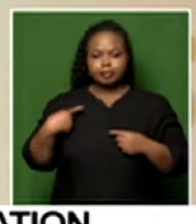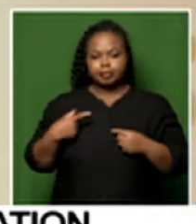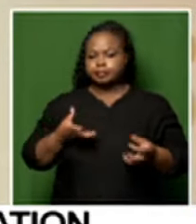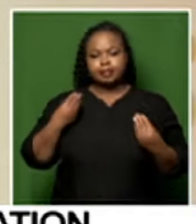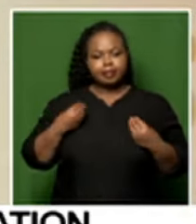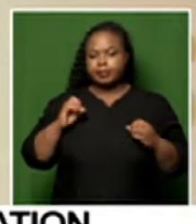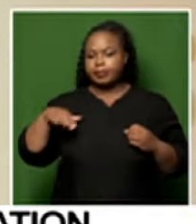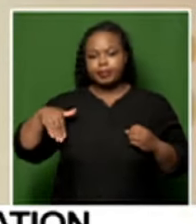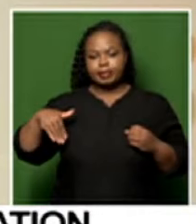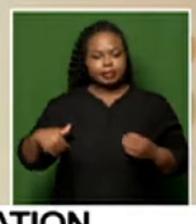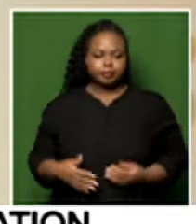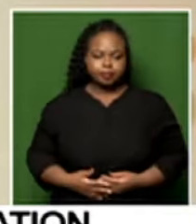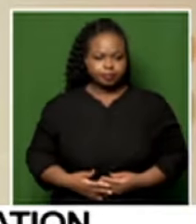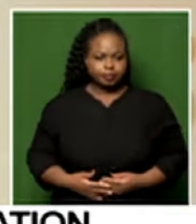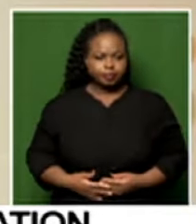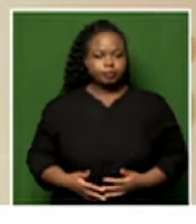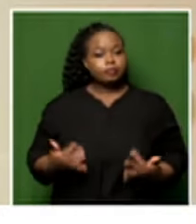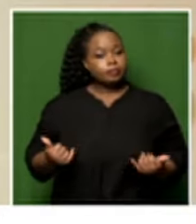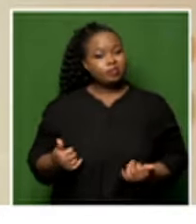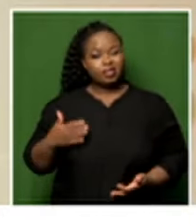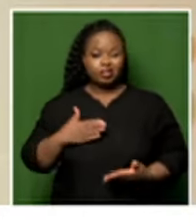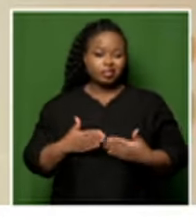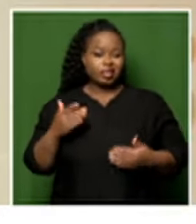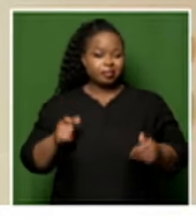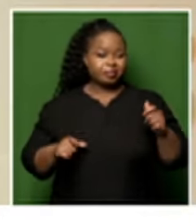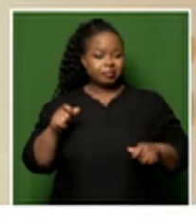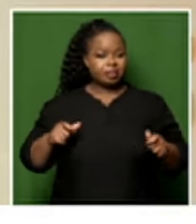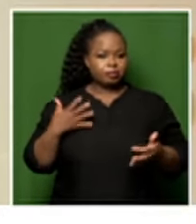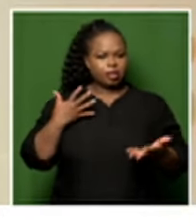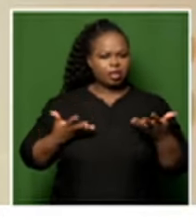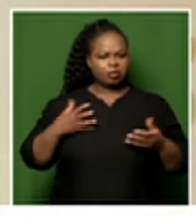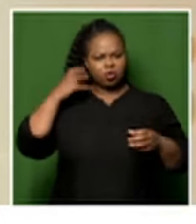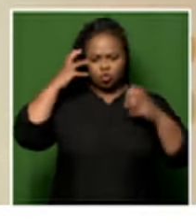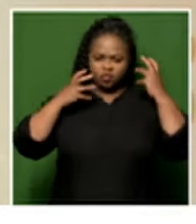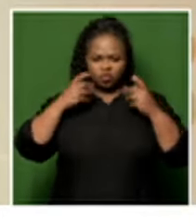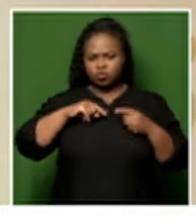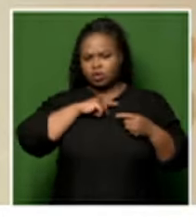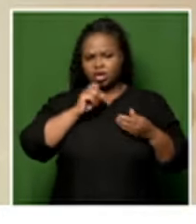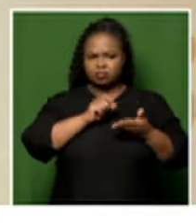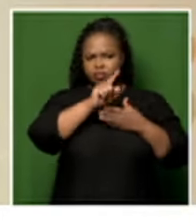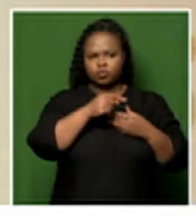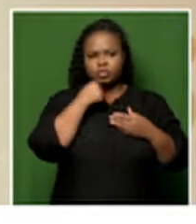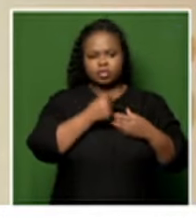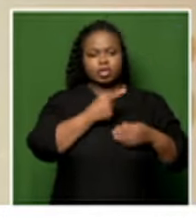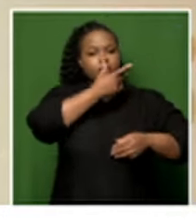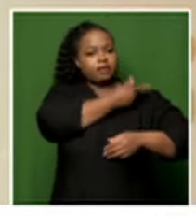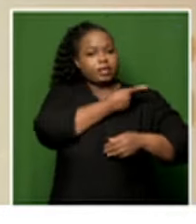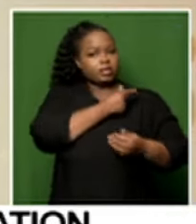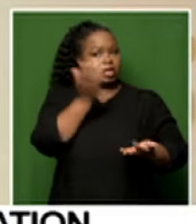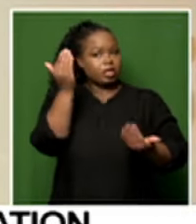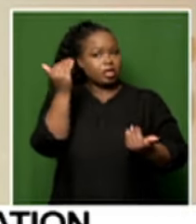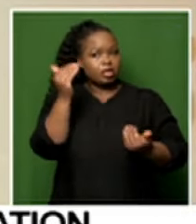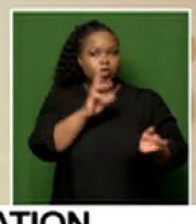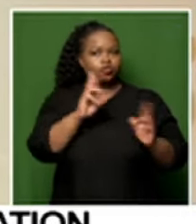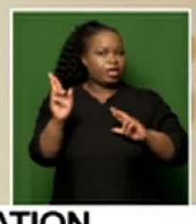messages. So what sometimes people might confuse is when we're sending messages out to say the vaccines are coming,